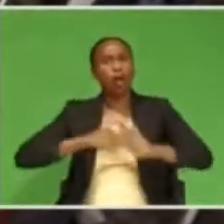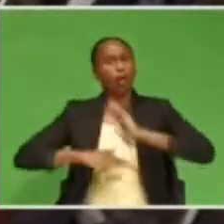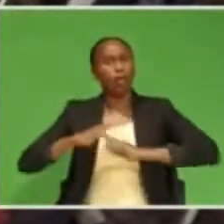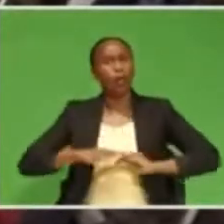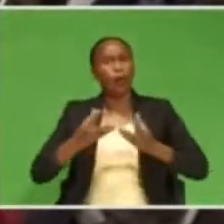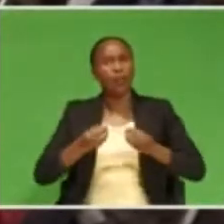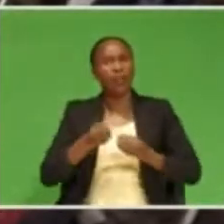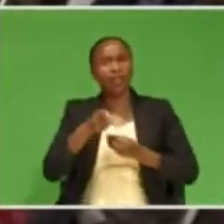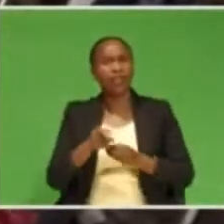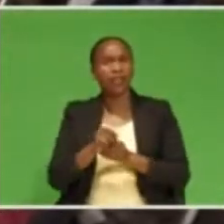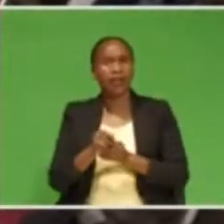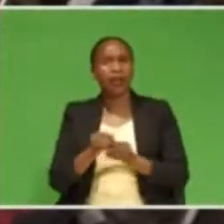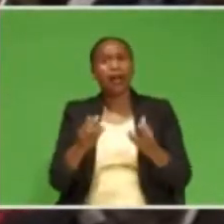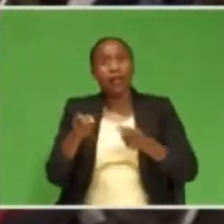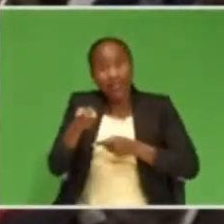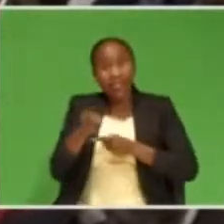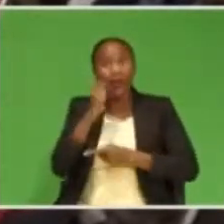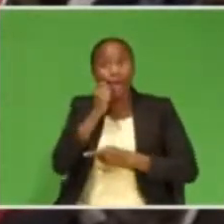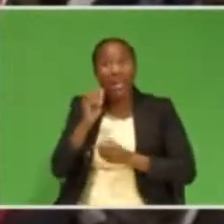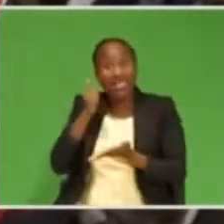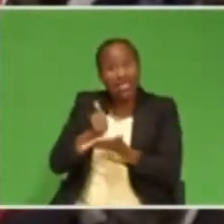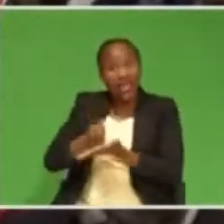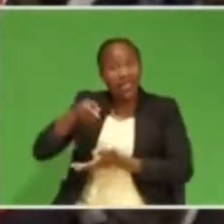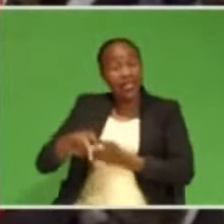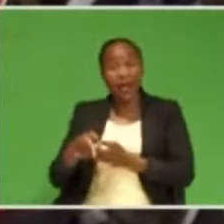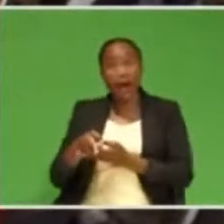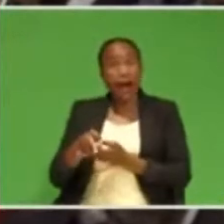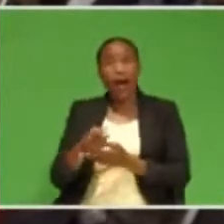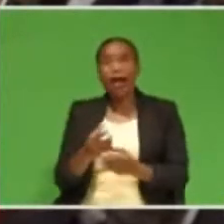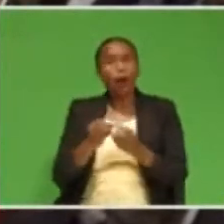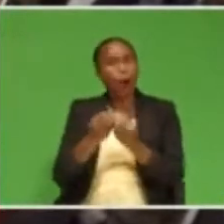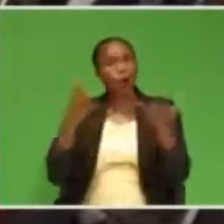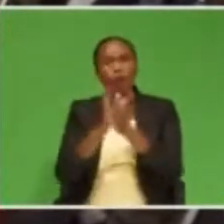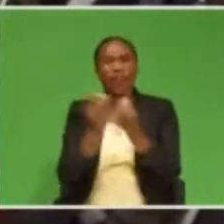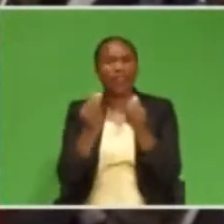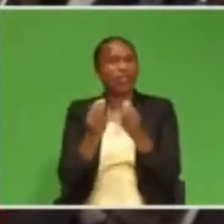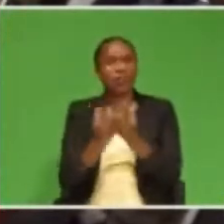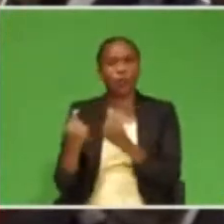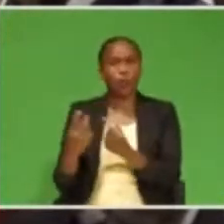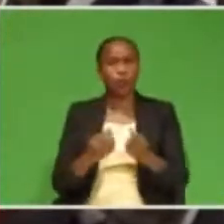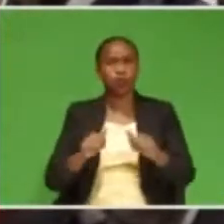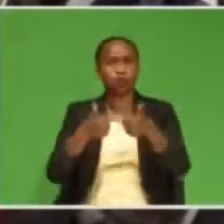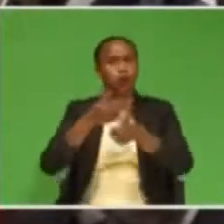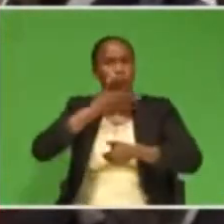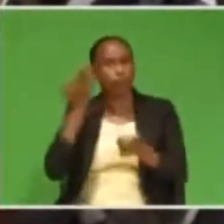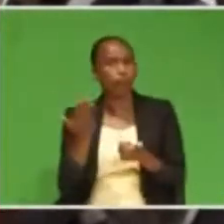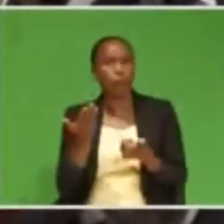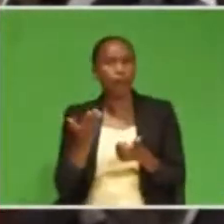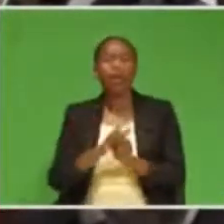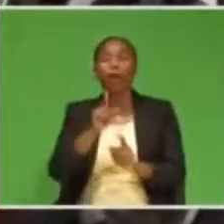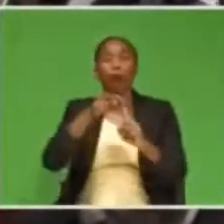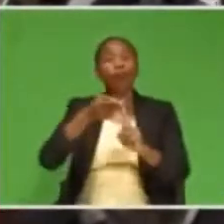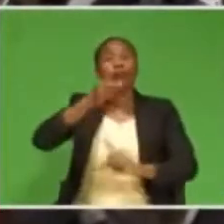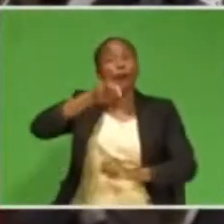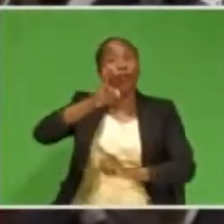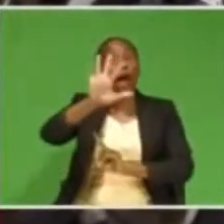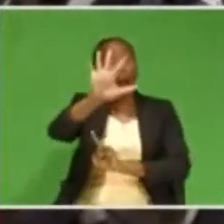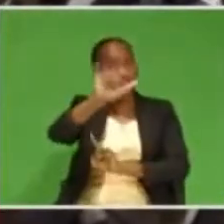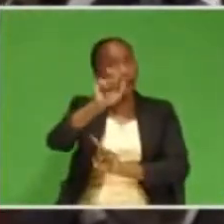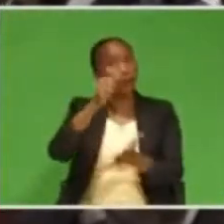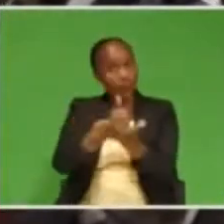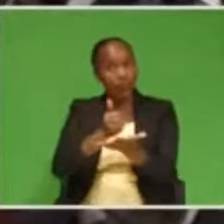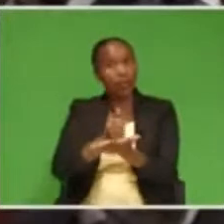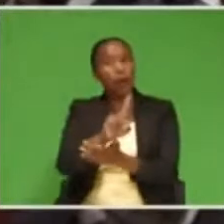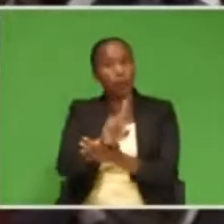This man who sits here, Mr. Honorable Member, point of order. Point of order, withdraw that. 1 billion has